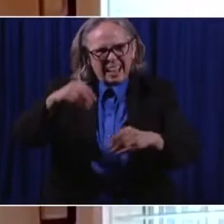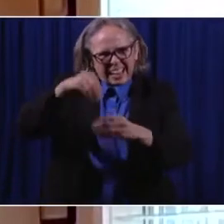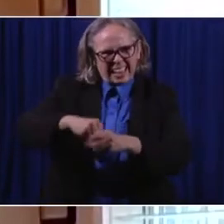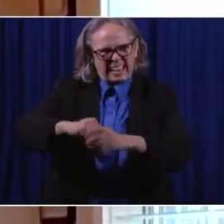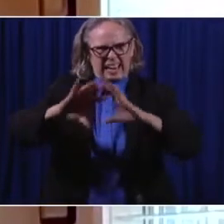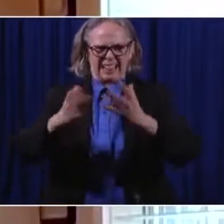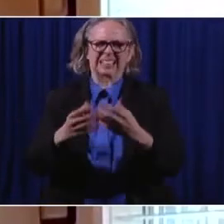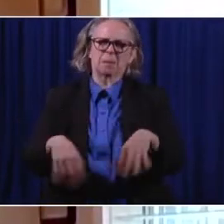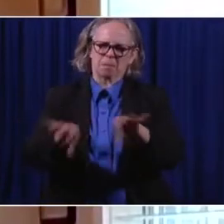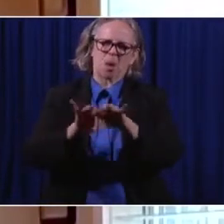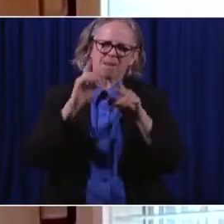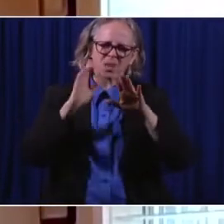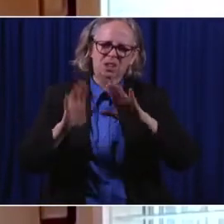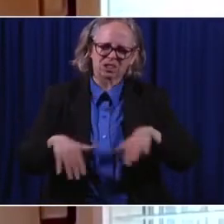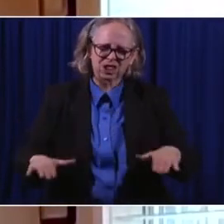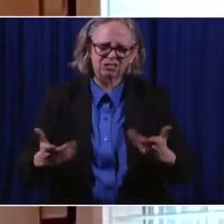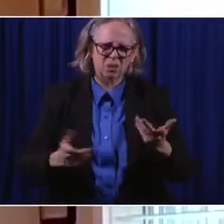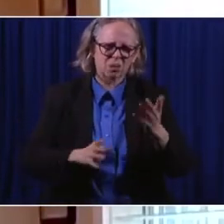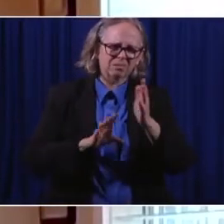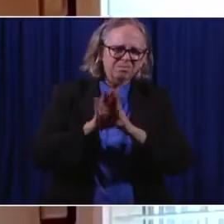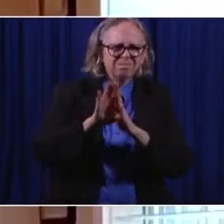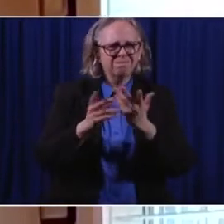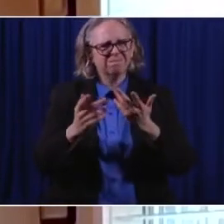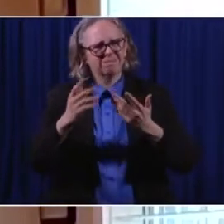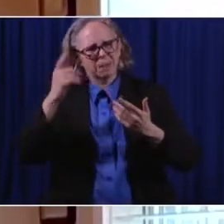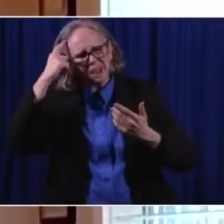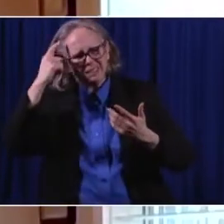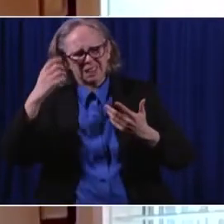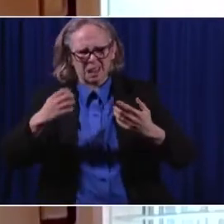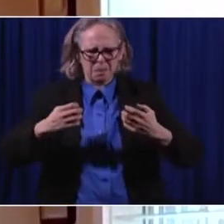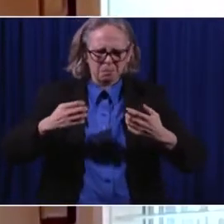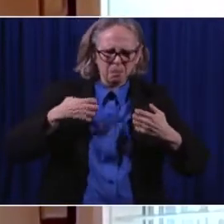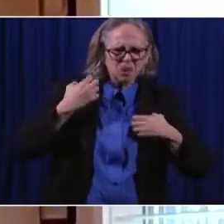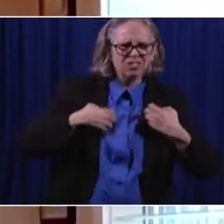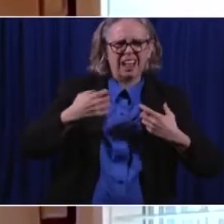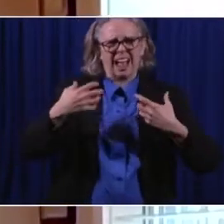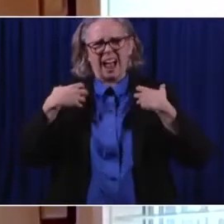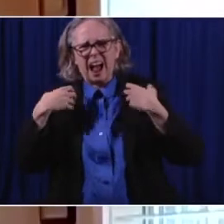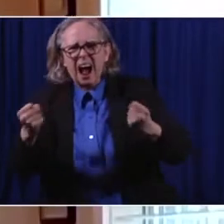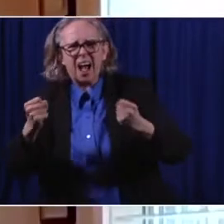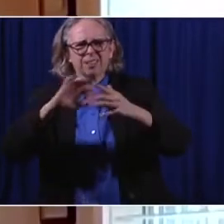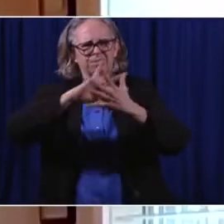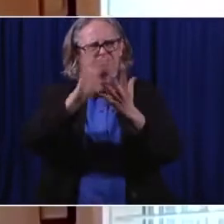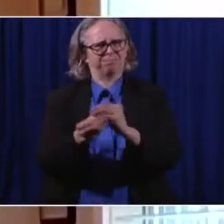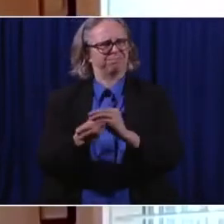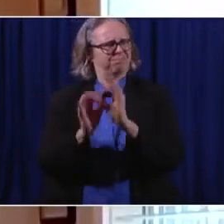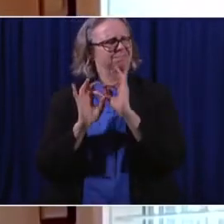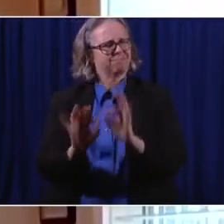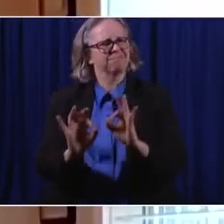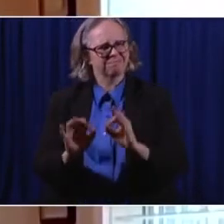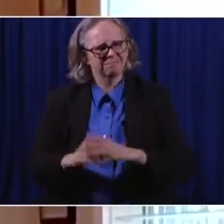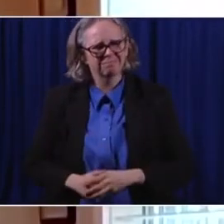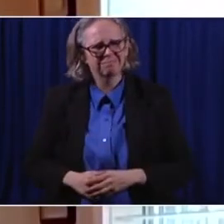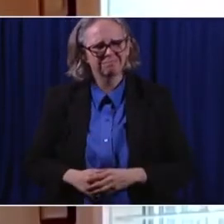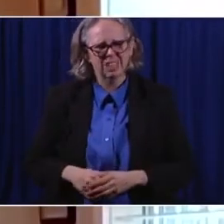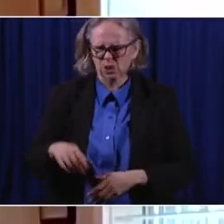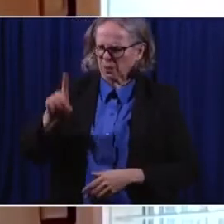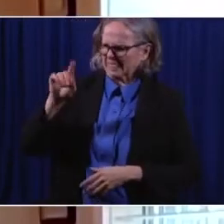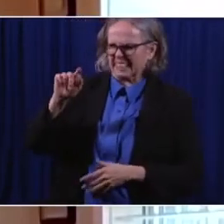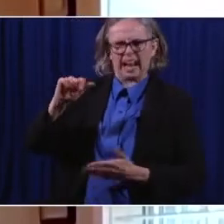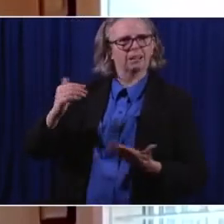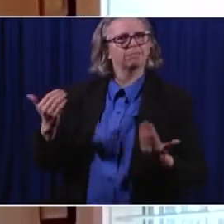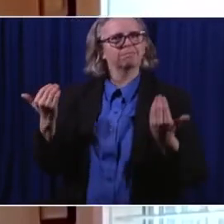socialization, their developmental and mental health. Now, we have the data to tell us that school is